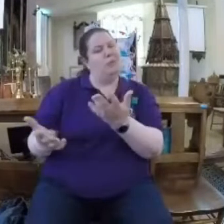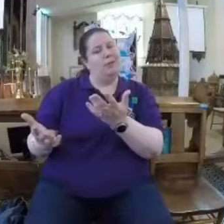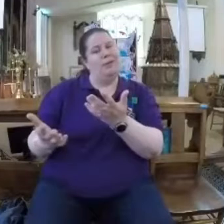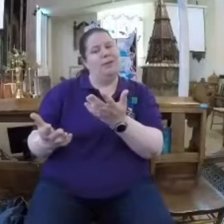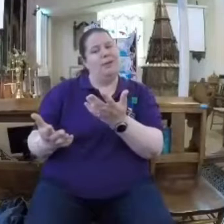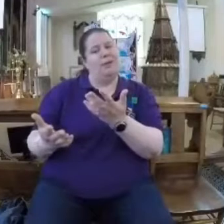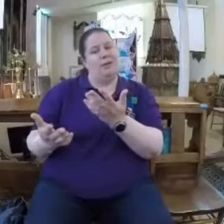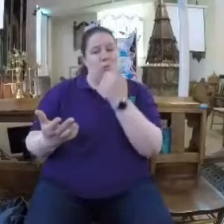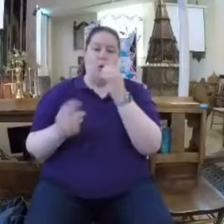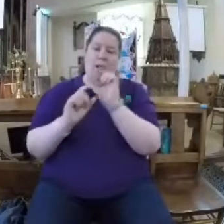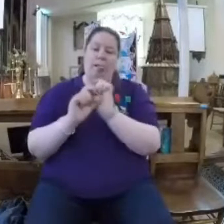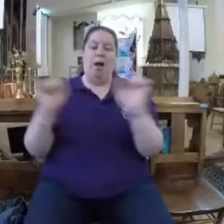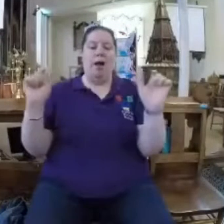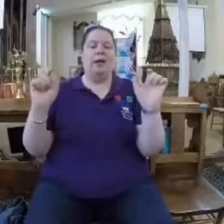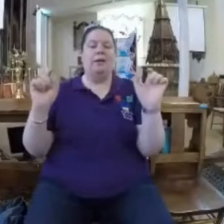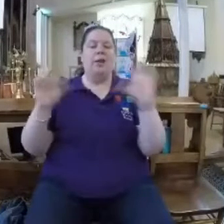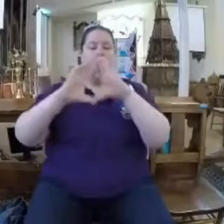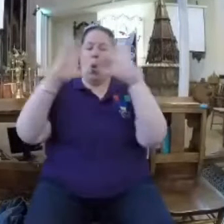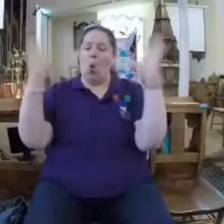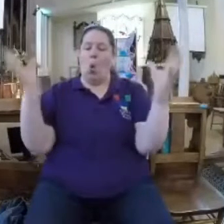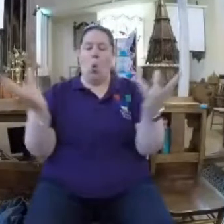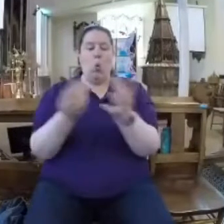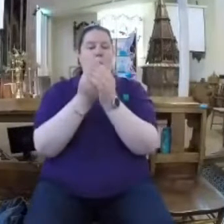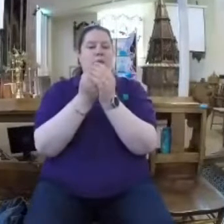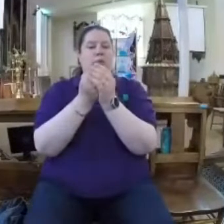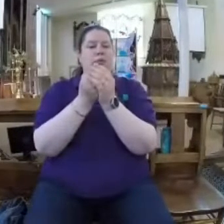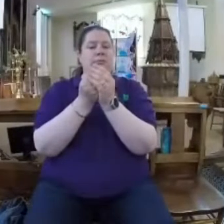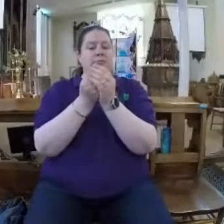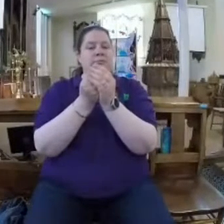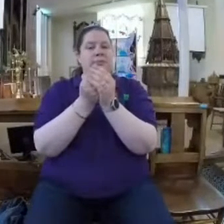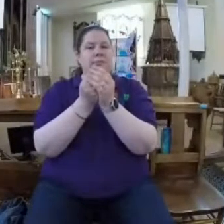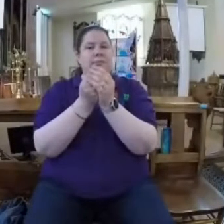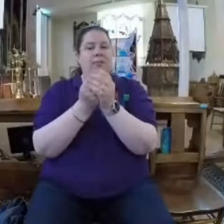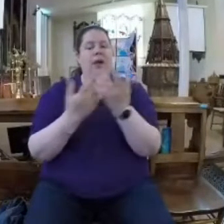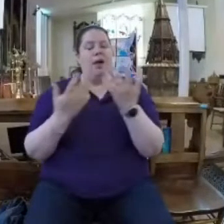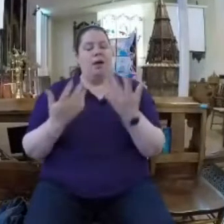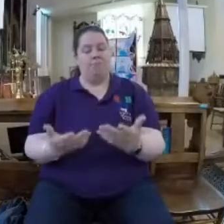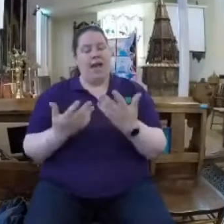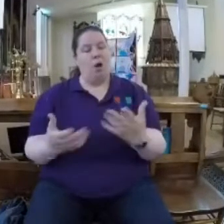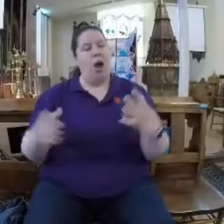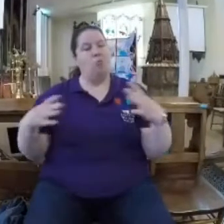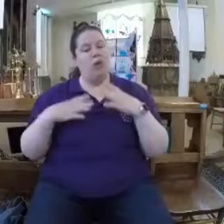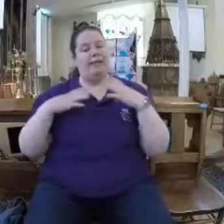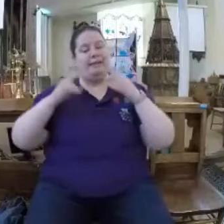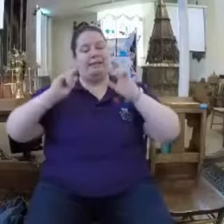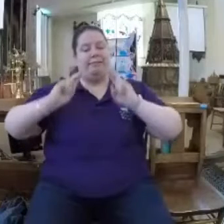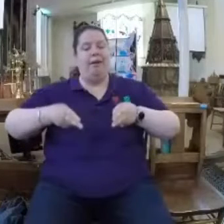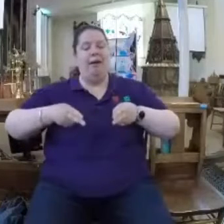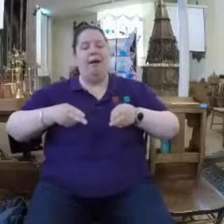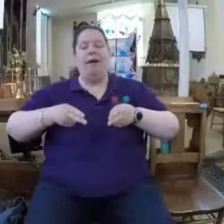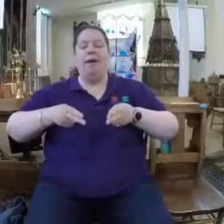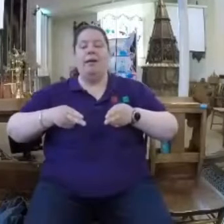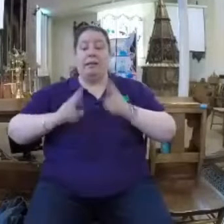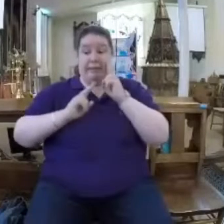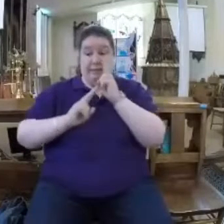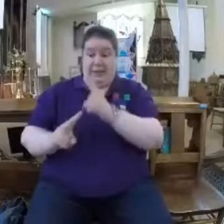this one line that Jacob says that kind of encapsulates the whole thing. And Jacob says, "Now I am ready to die, since I've